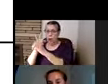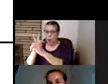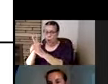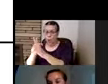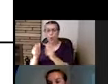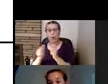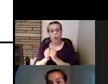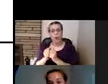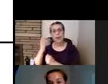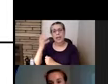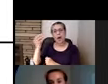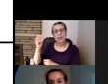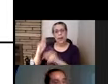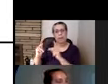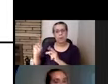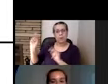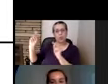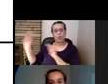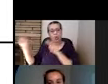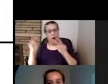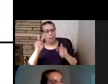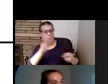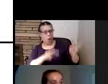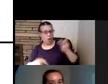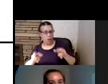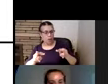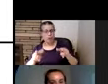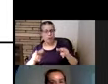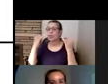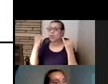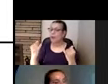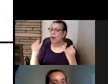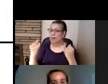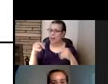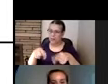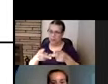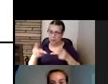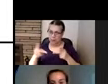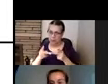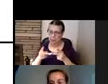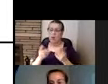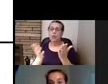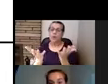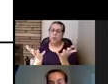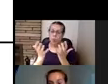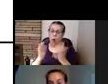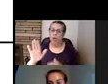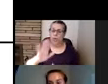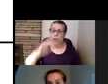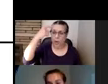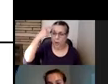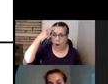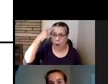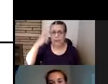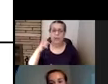outside agency assess the equity of our plan. So this is where we are now. We are engaging the public to hear your thoughts and feedback on